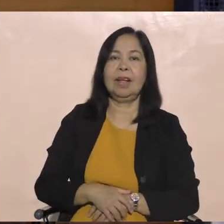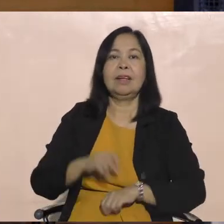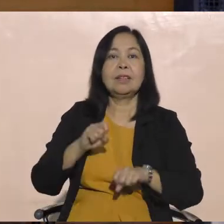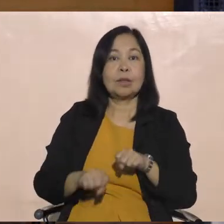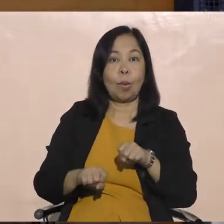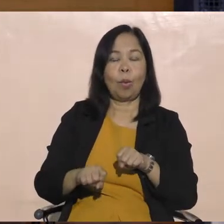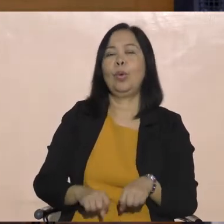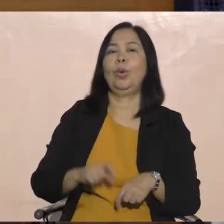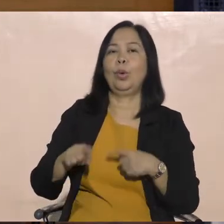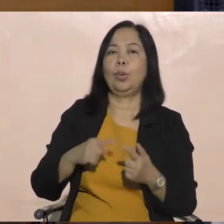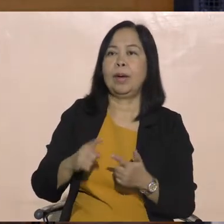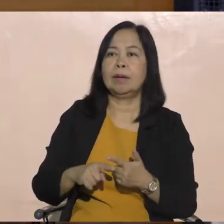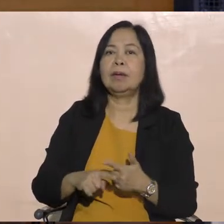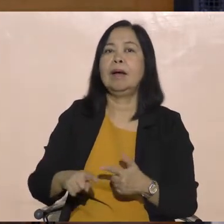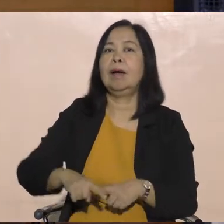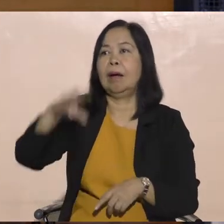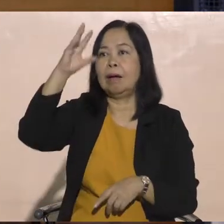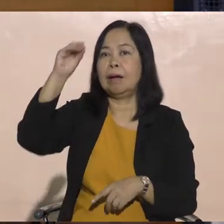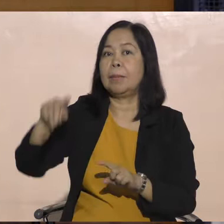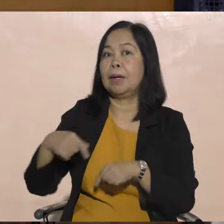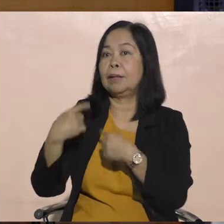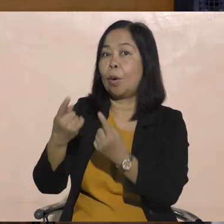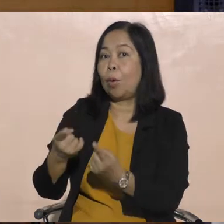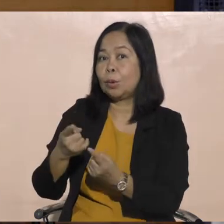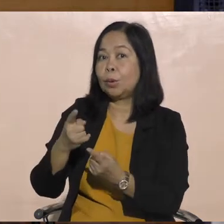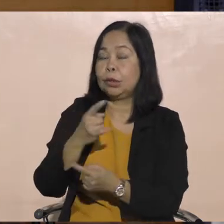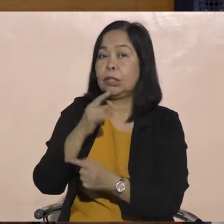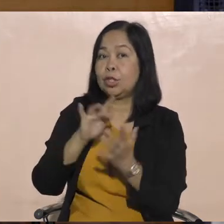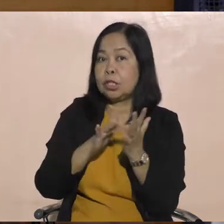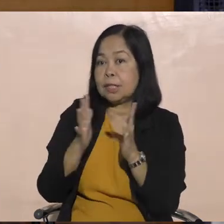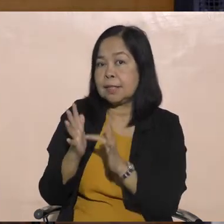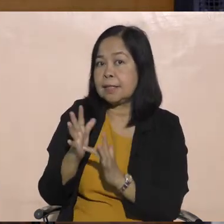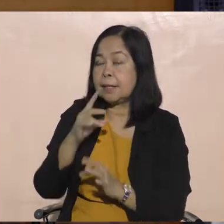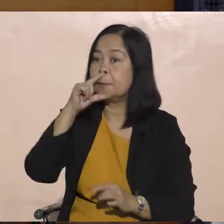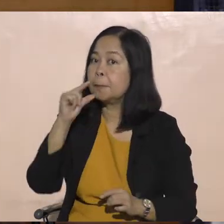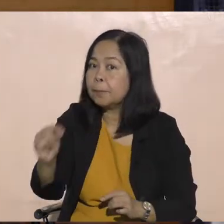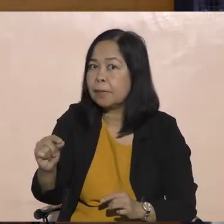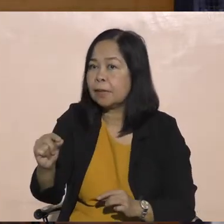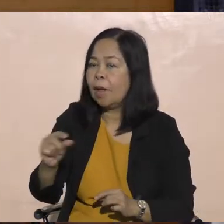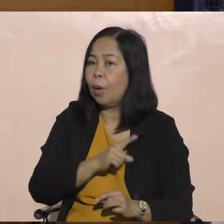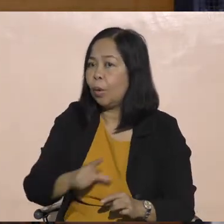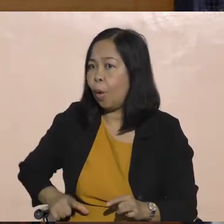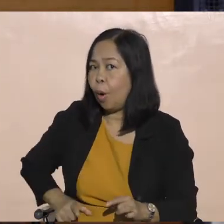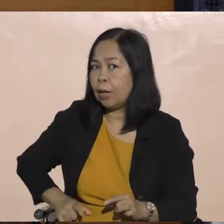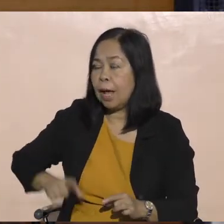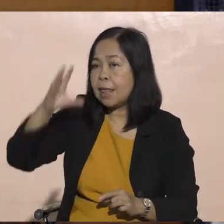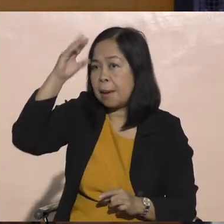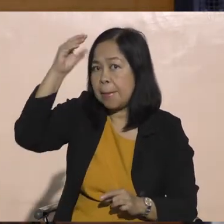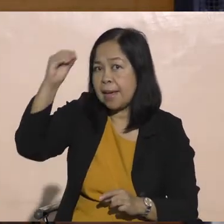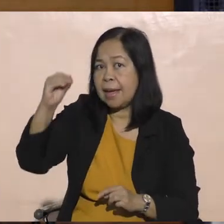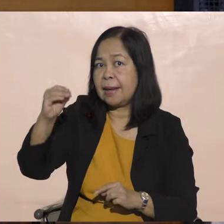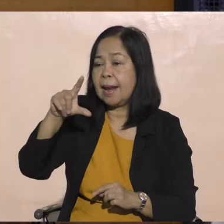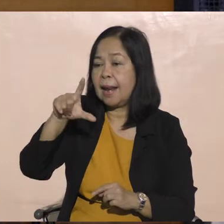love is sick." And when he heard this, Jesus said, "This sickness will not end in death. No,